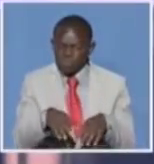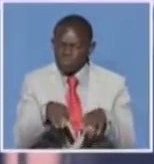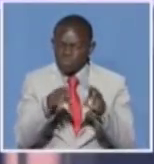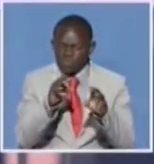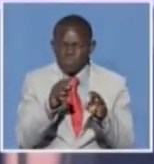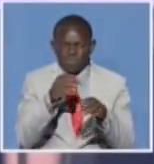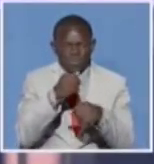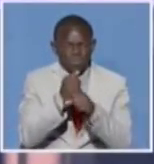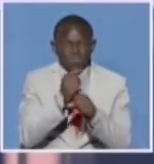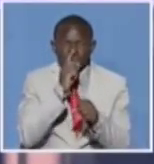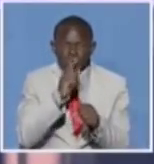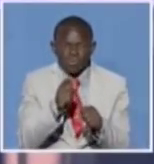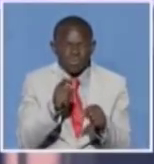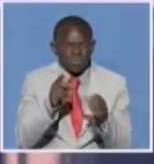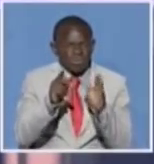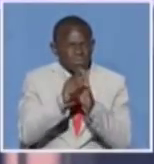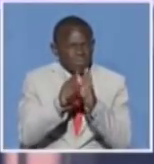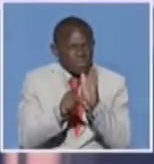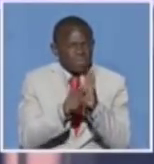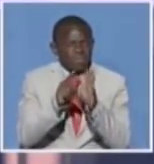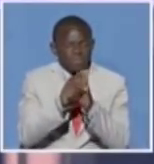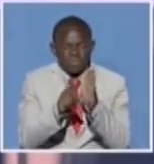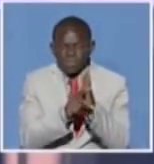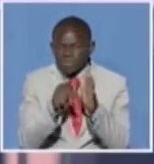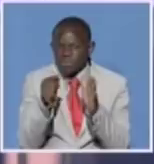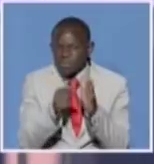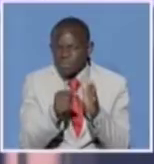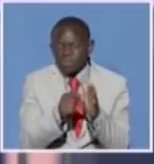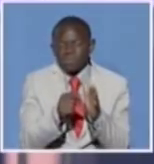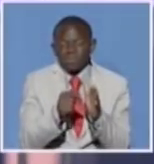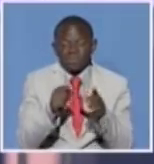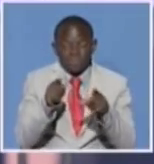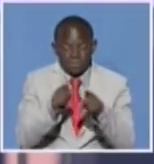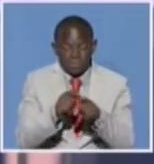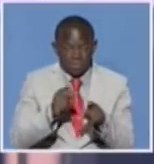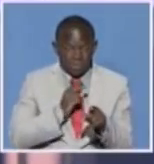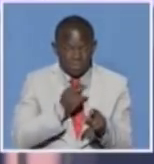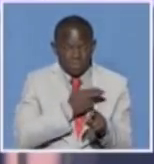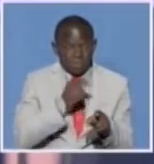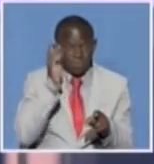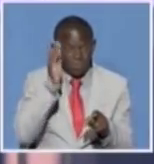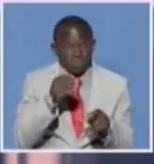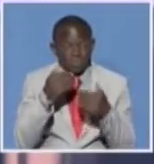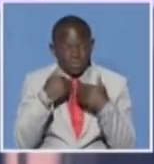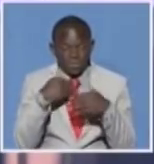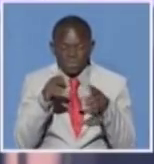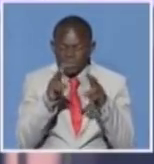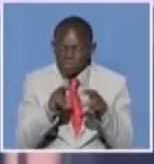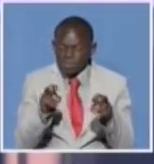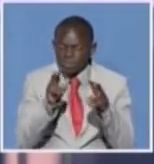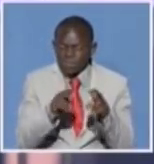conduct appropriate research so that we can review and make decisions that are premised